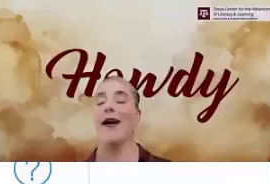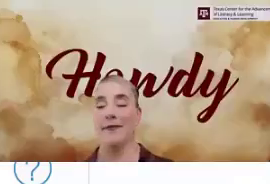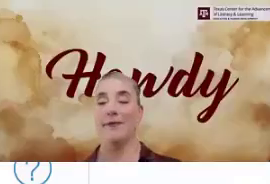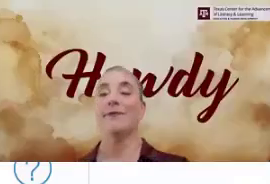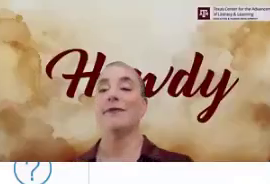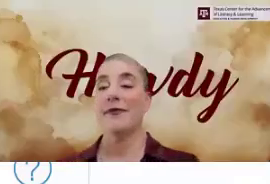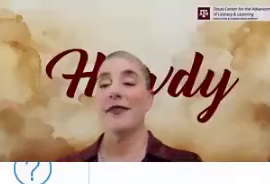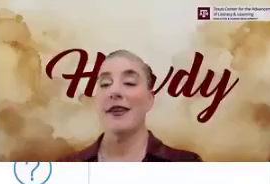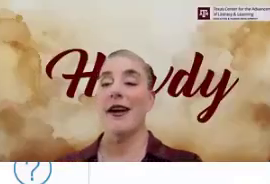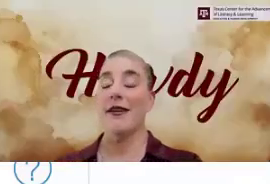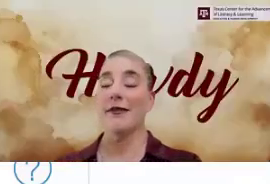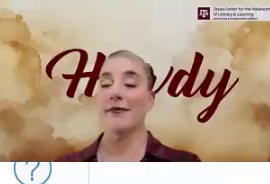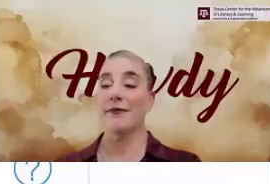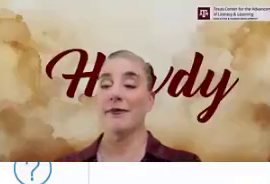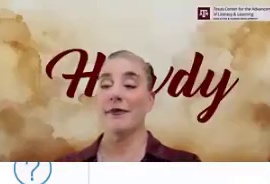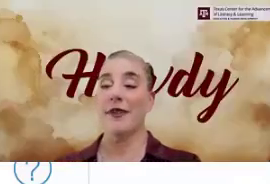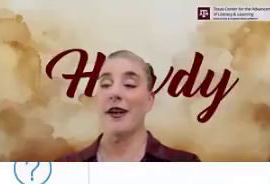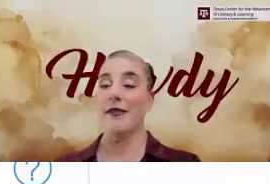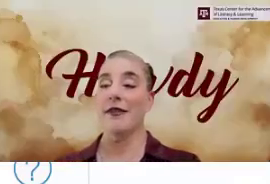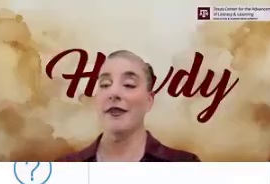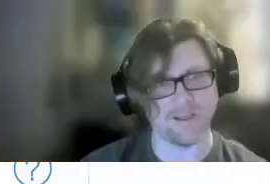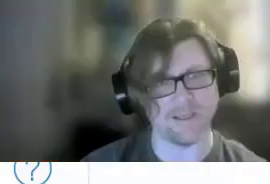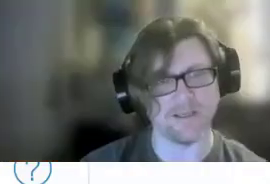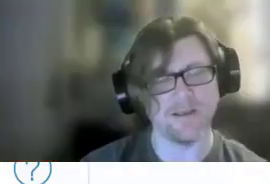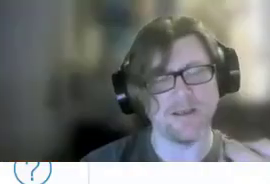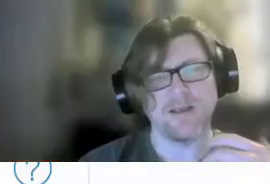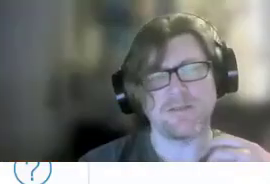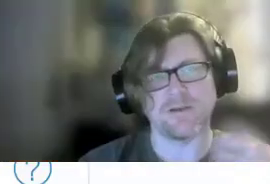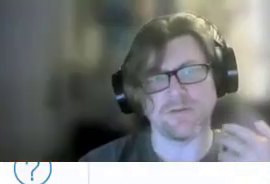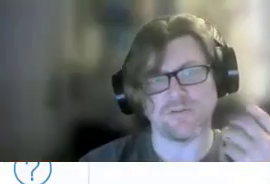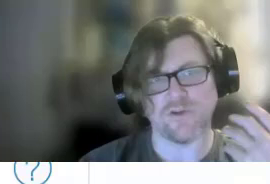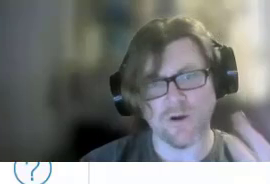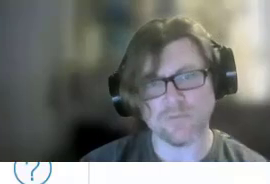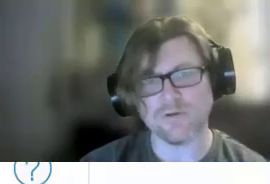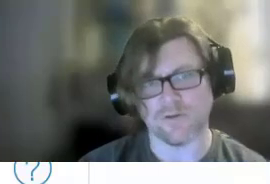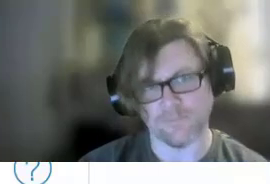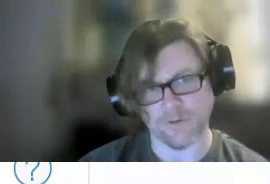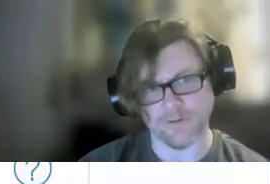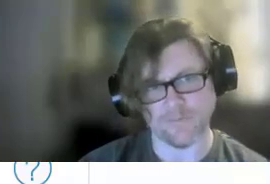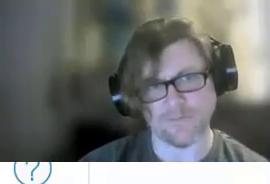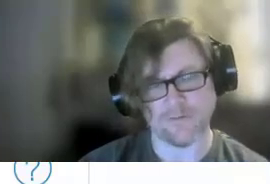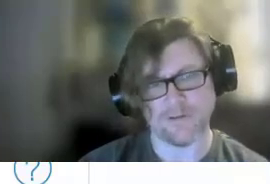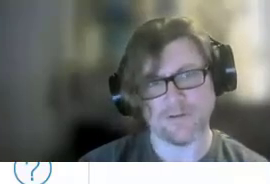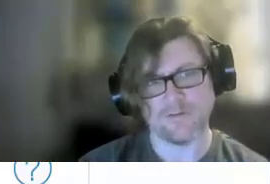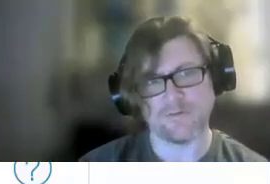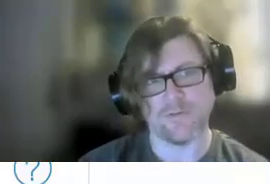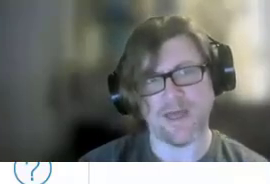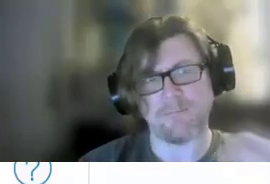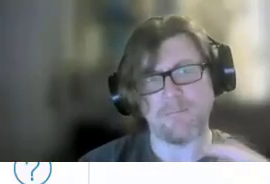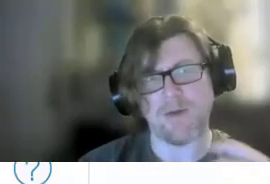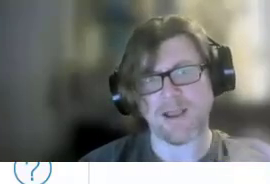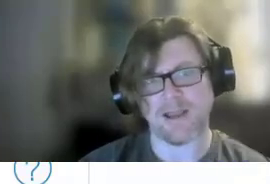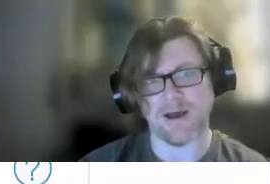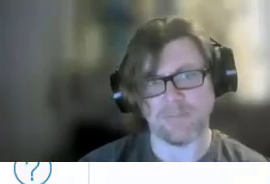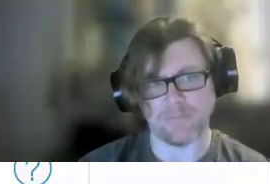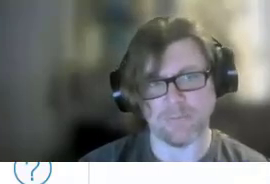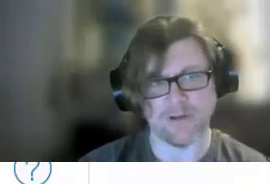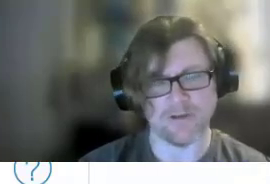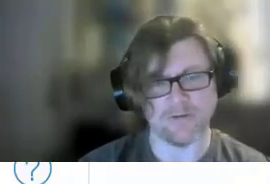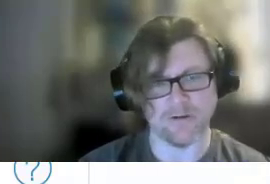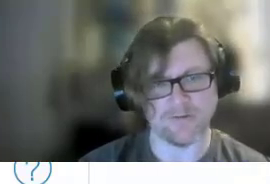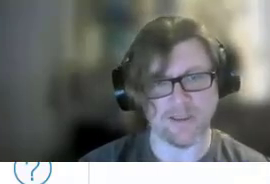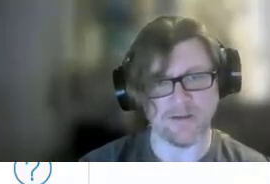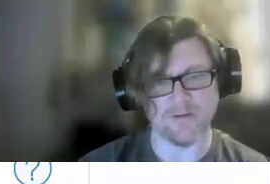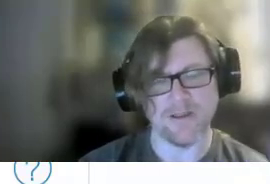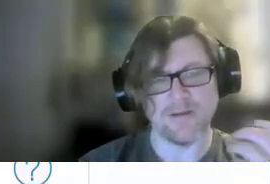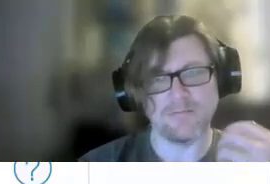fine. Yeah. But yeah, you're right. They're both, one's blue and one's green. There's a tone difference. So that might help if we put